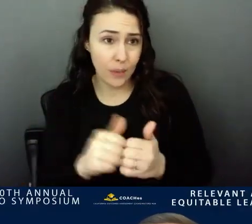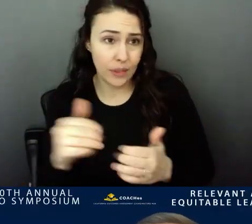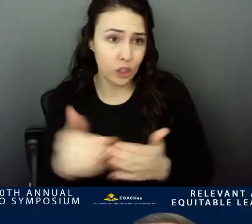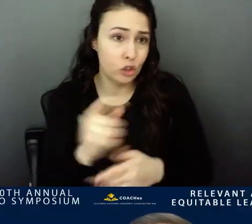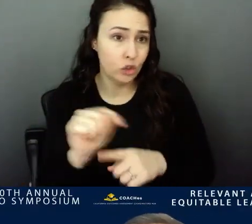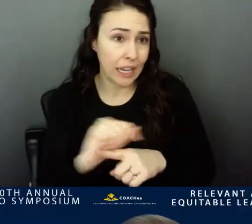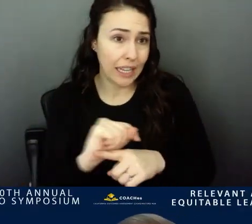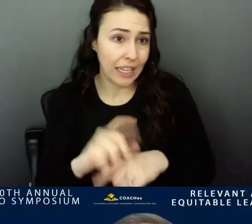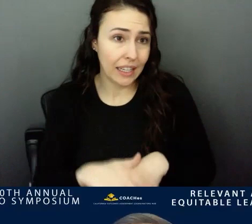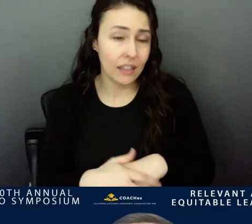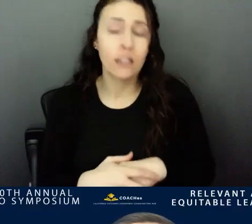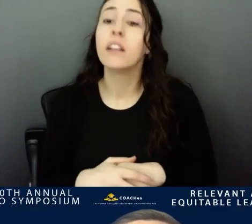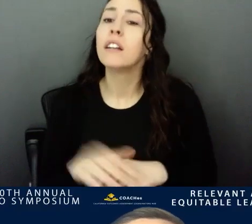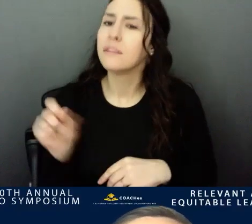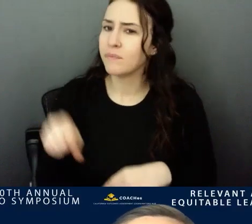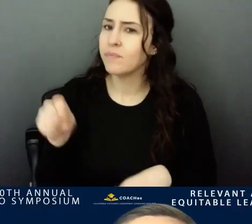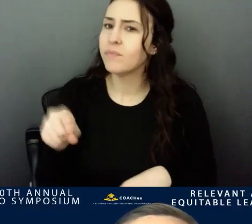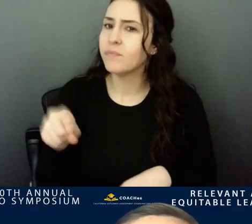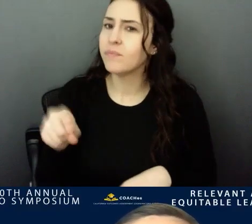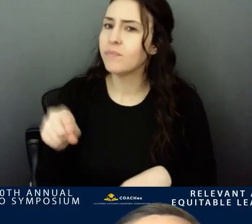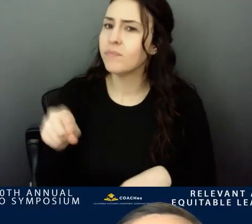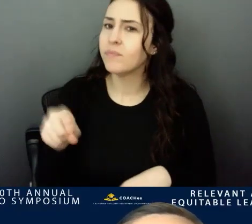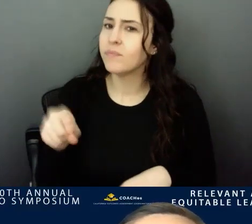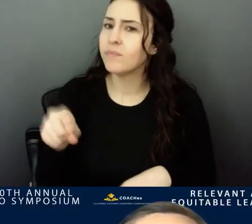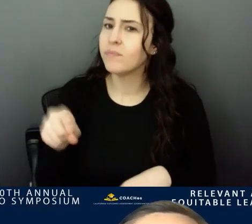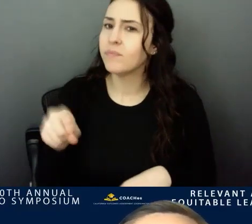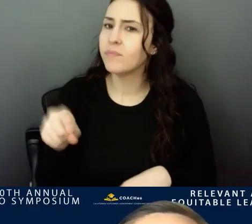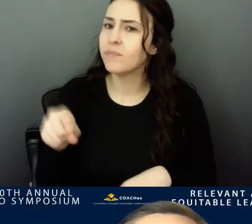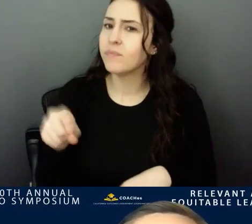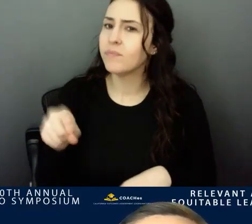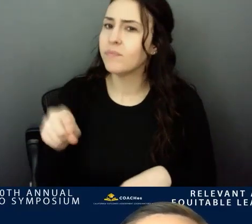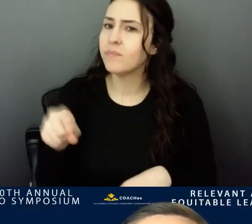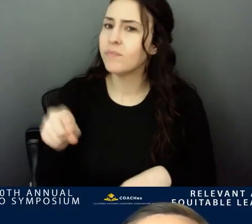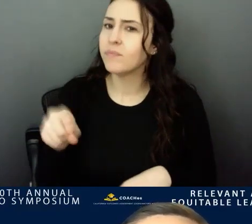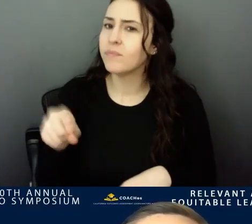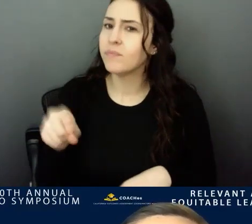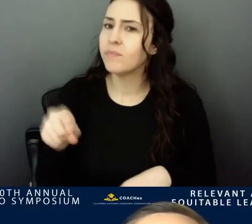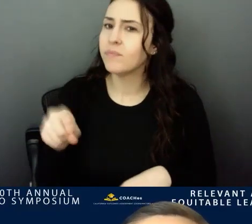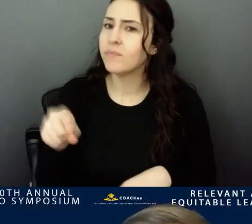And there's some information about, there's some process information and some